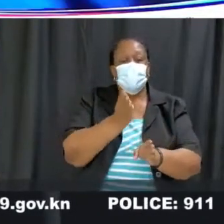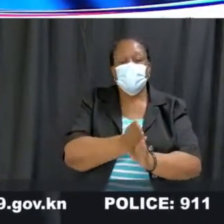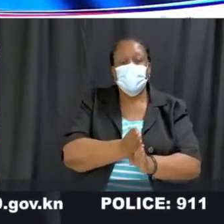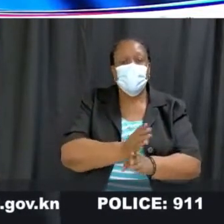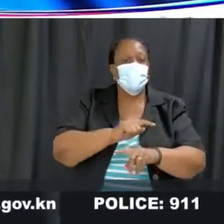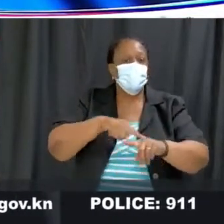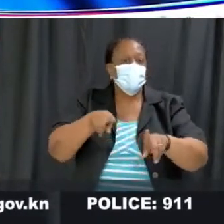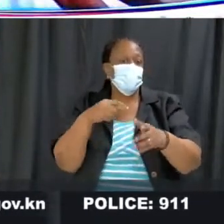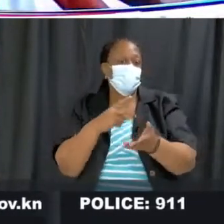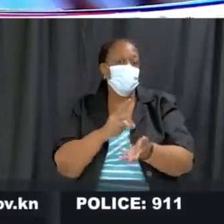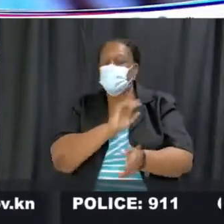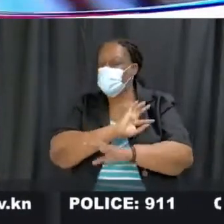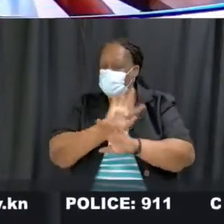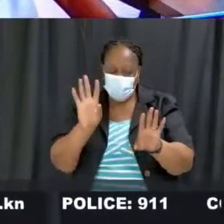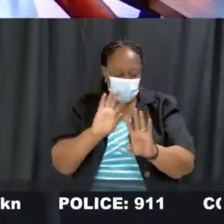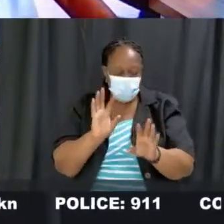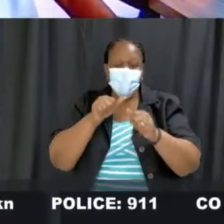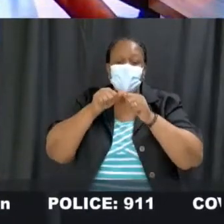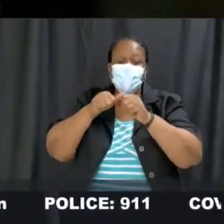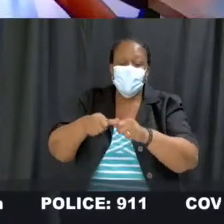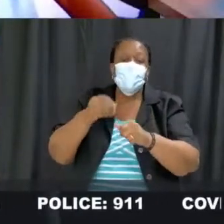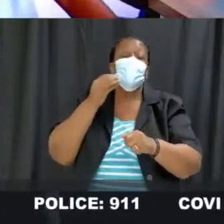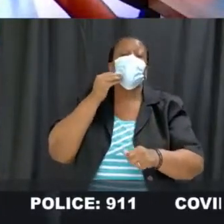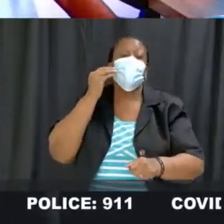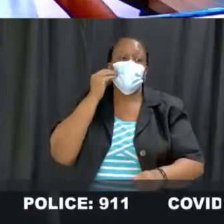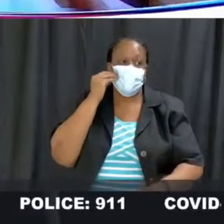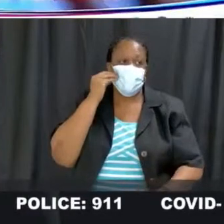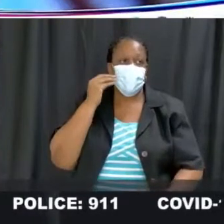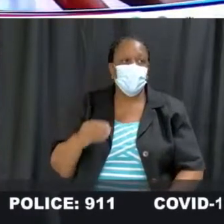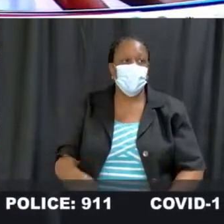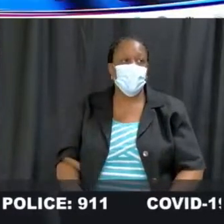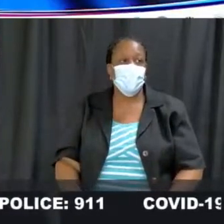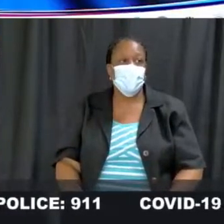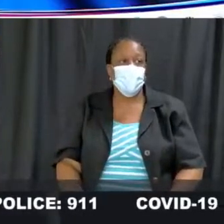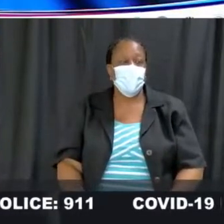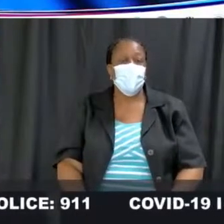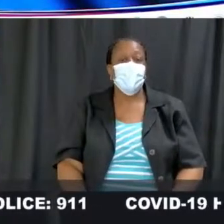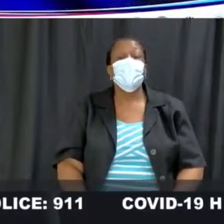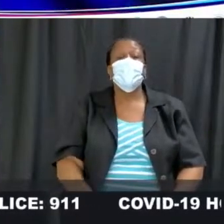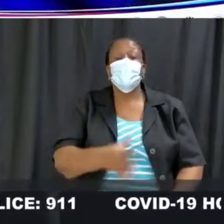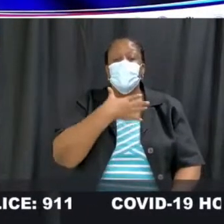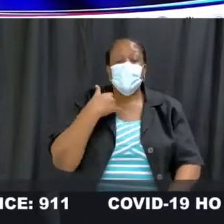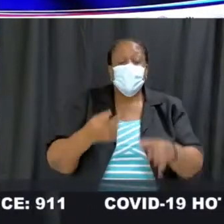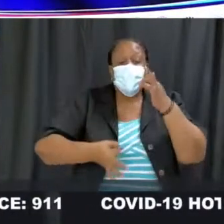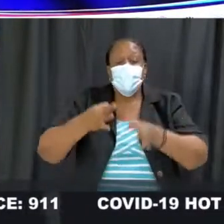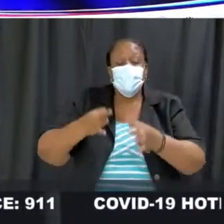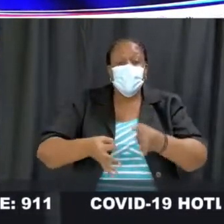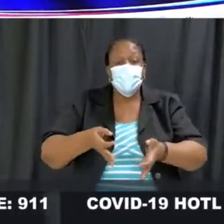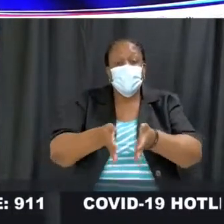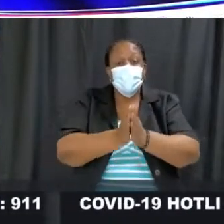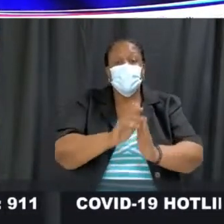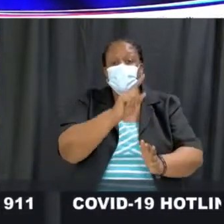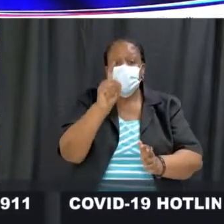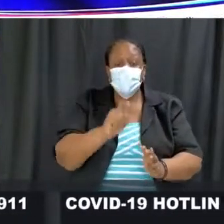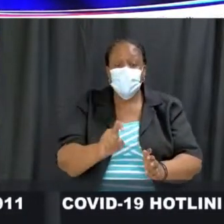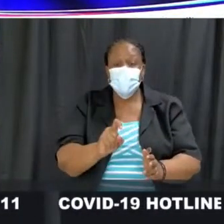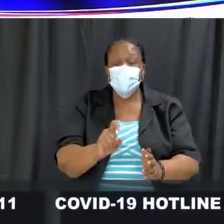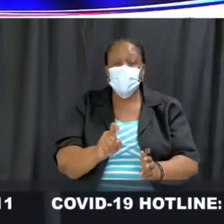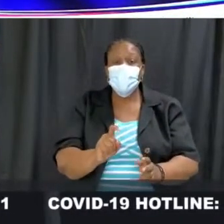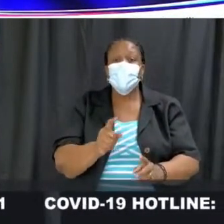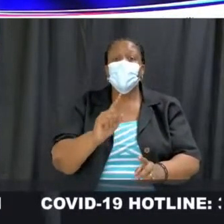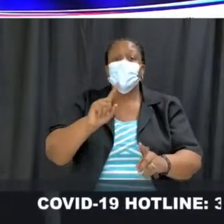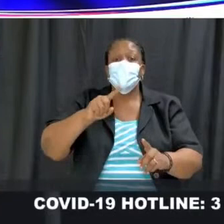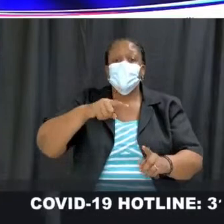fully with their inquiry and respond honestly to their questions. This, of